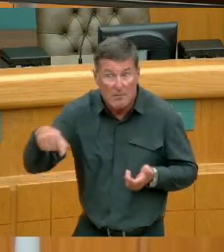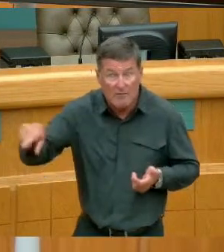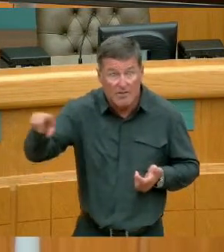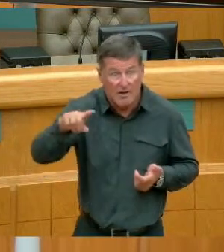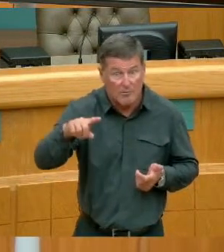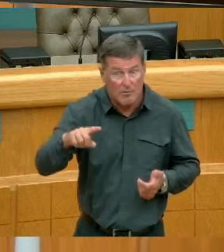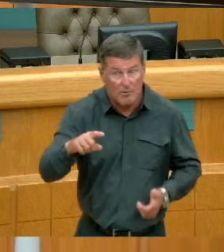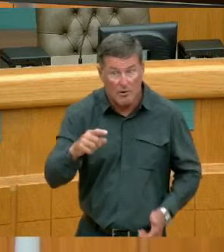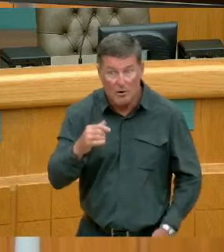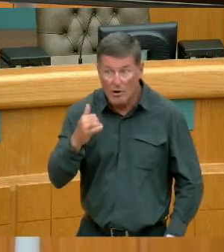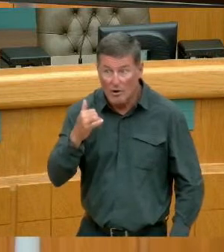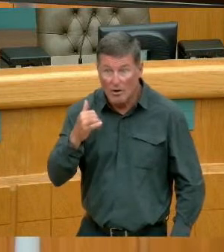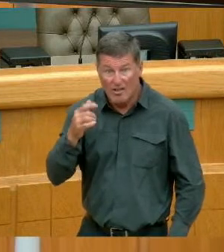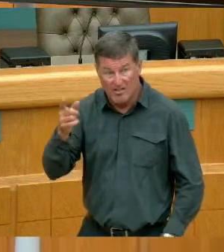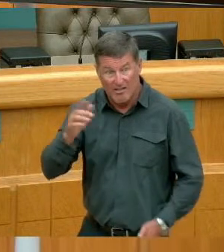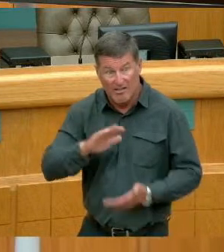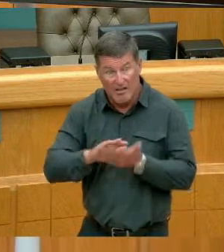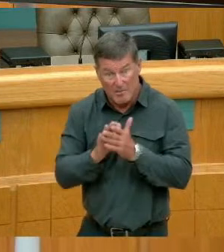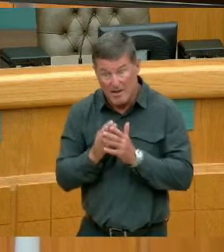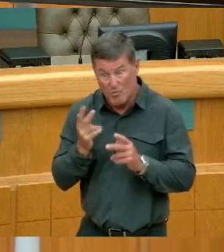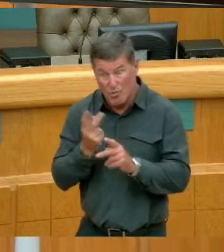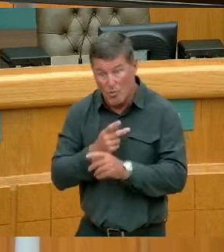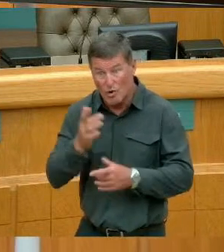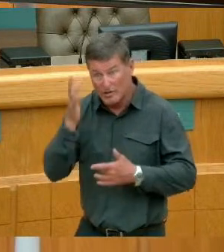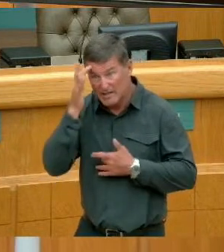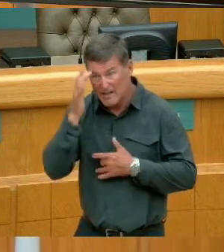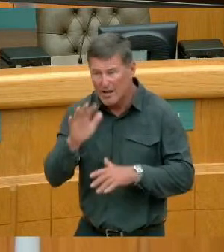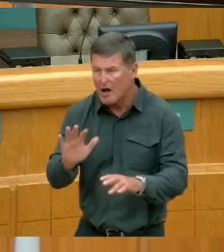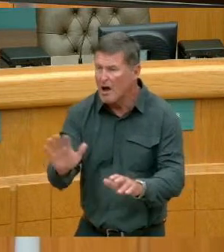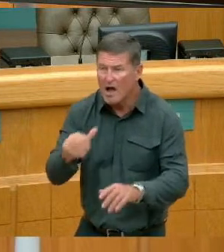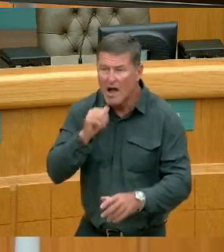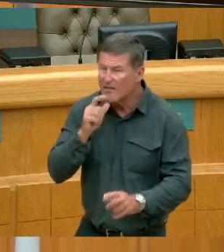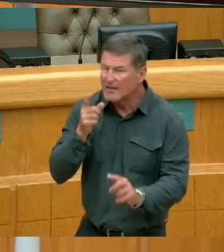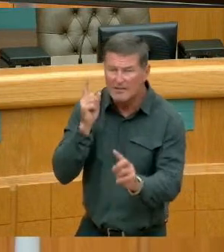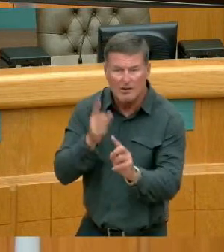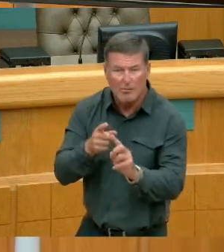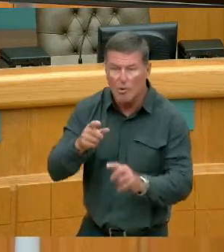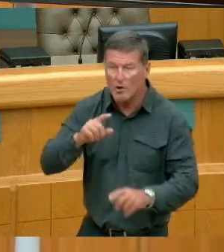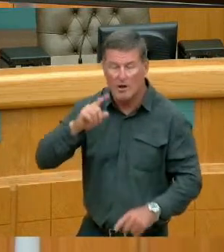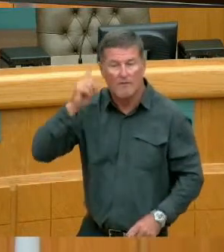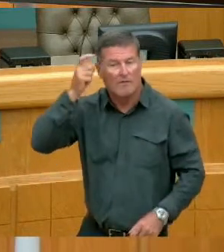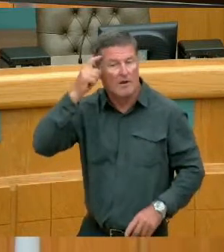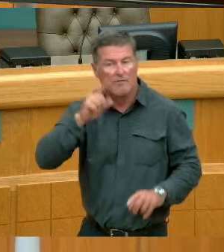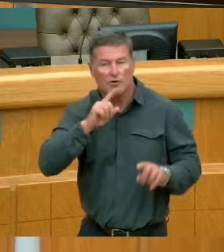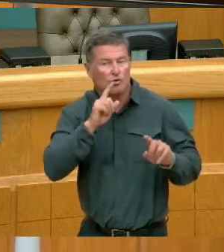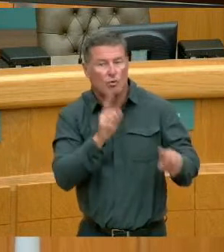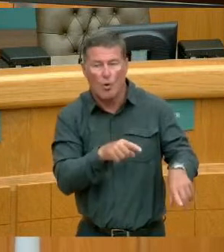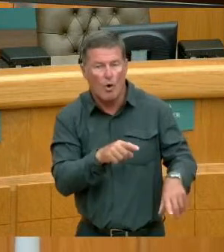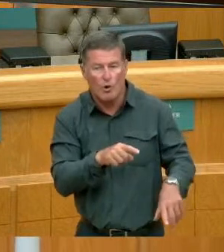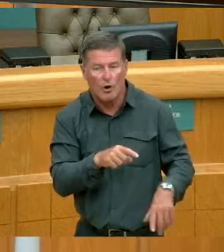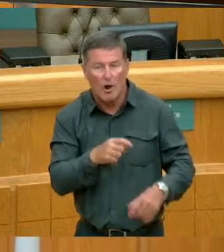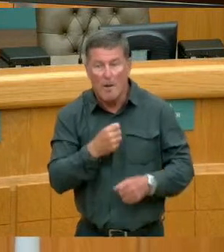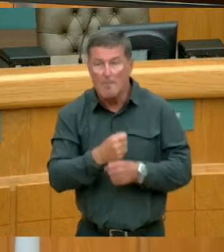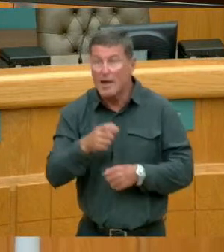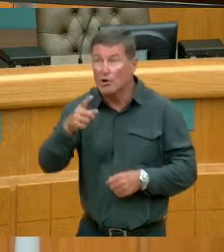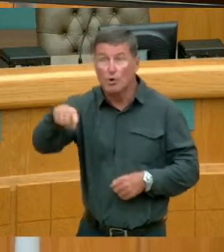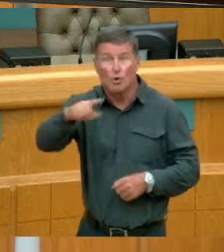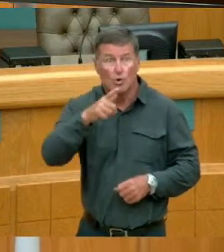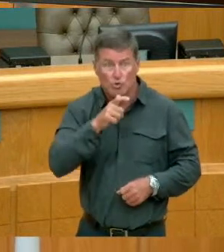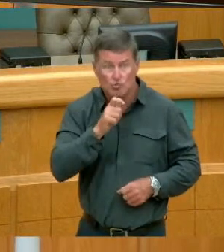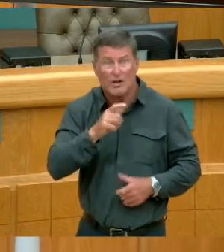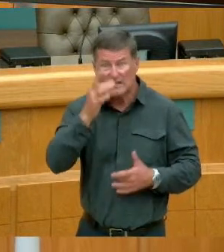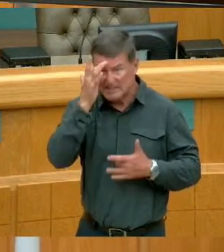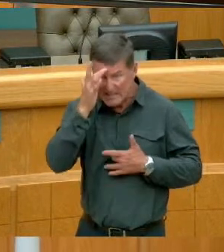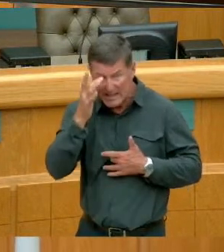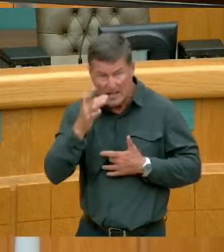happened that their conditions got worse. And that is not the intent of this rule at all. And I want to emphasize that if